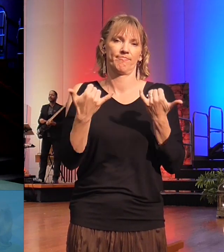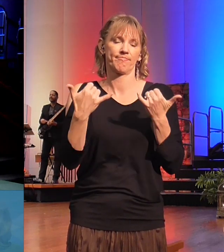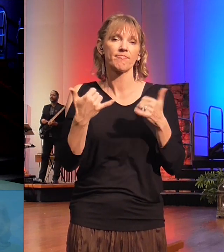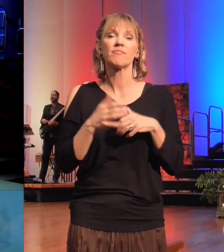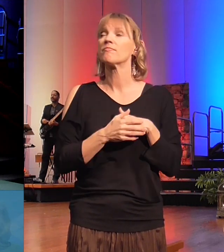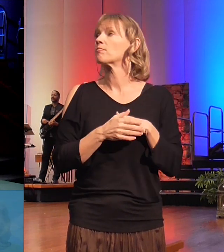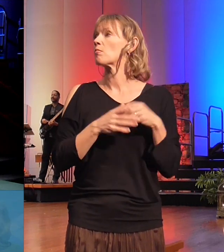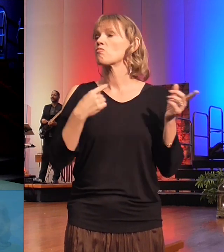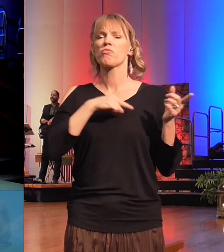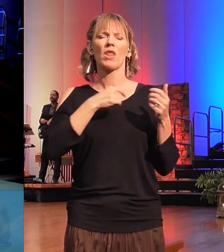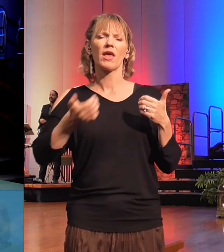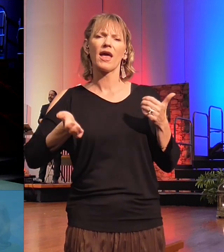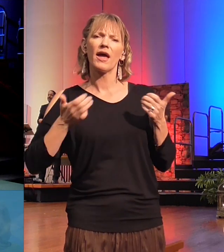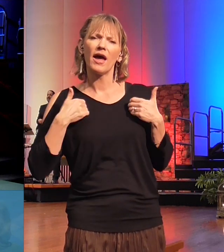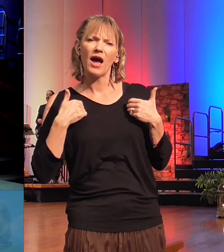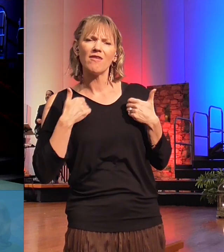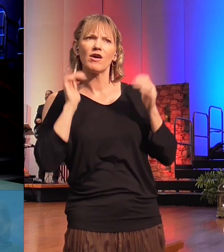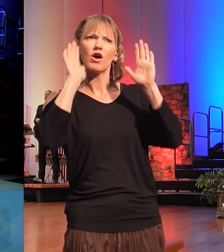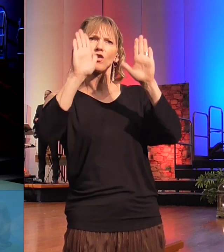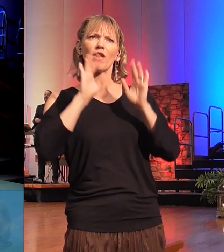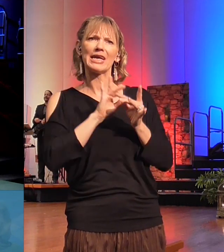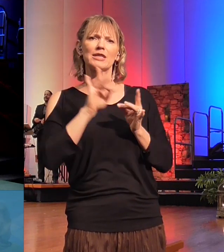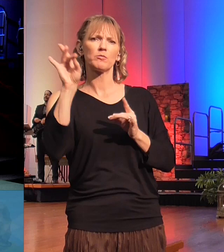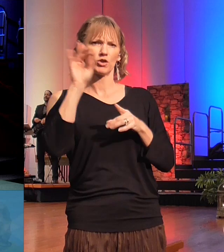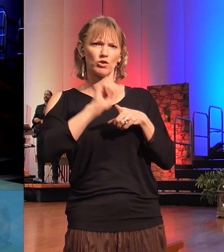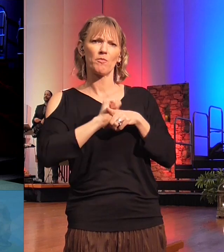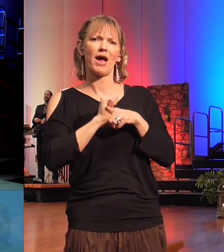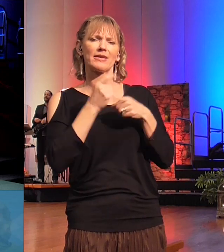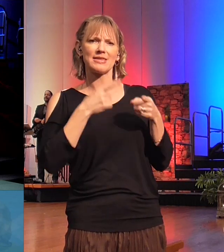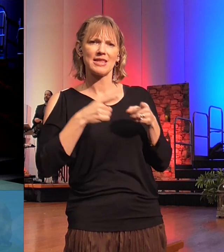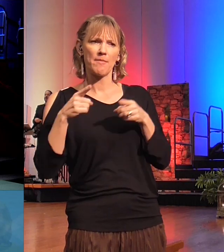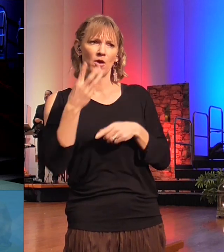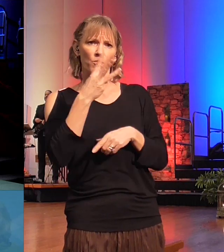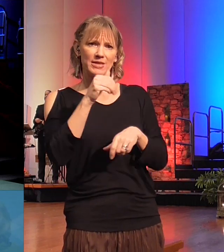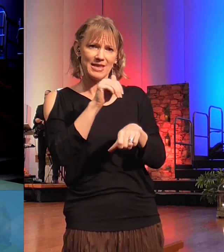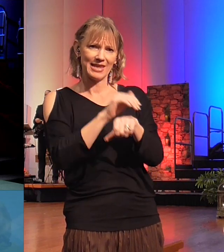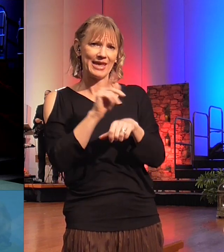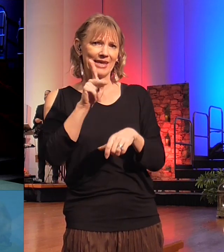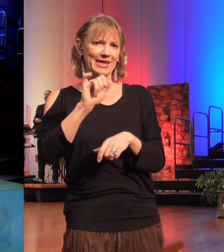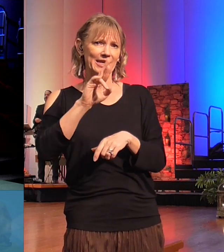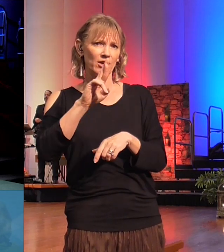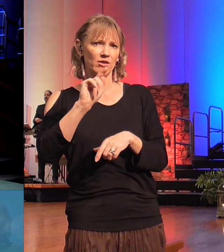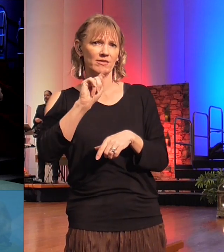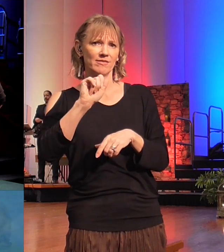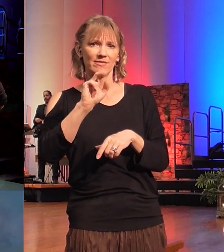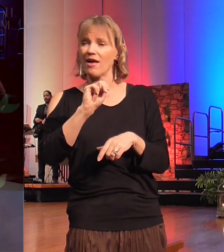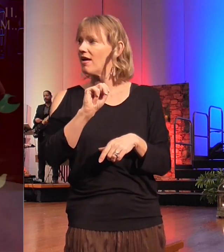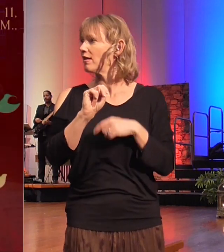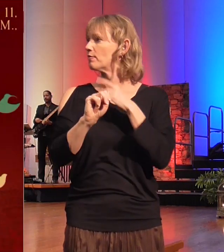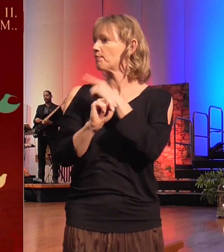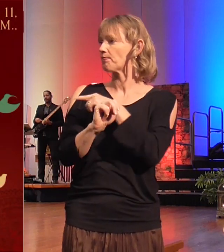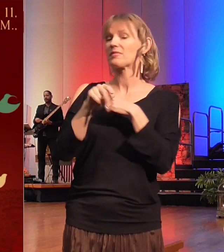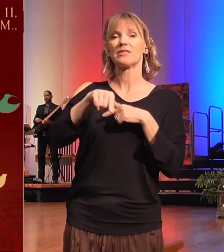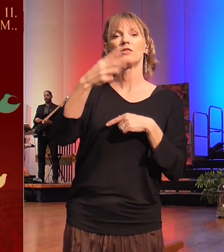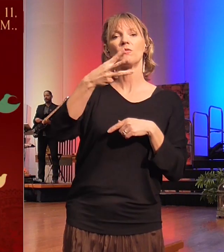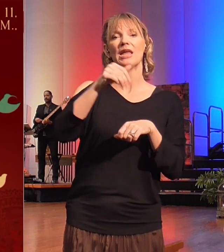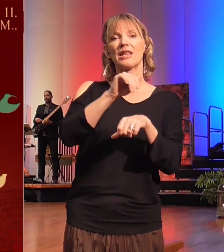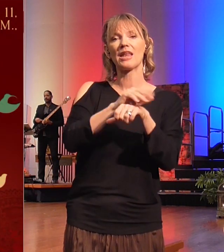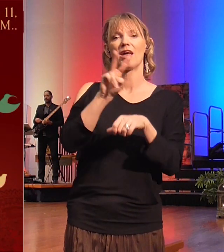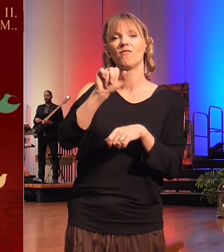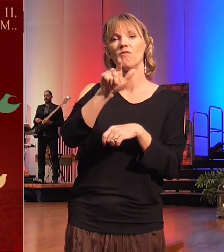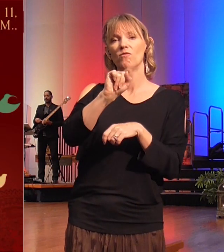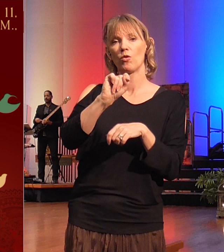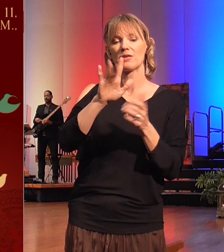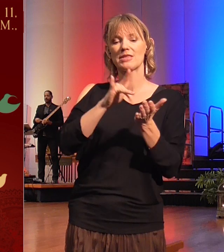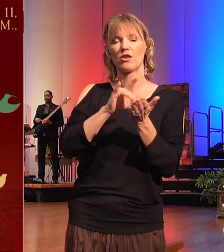got great spiritual practices coming up Wednesday night, kirtan. Wednesday night kirtan, this Wednesday night in the Vote Center from 7 to